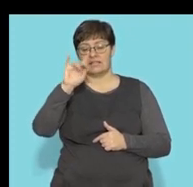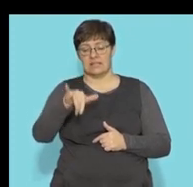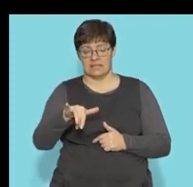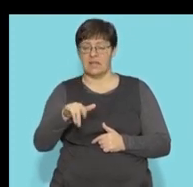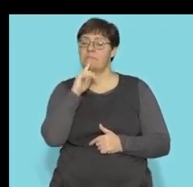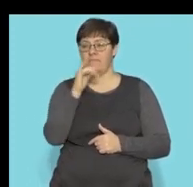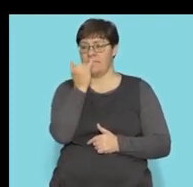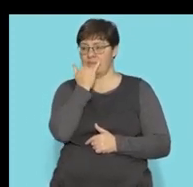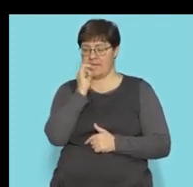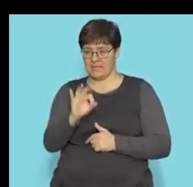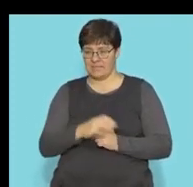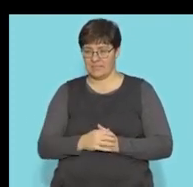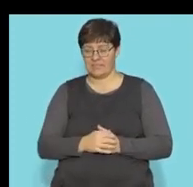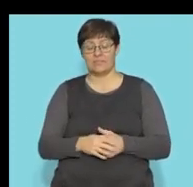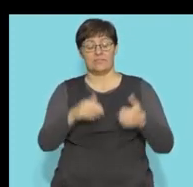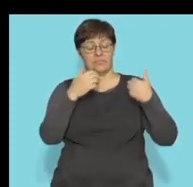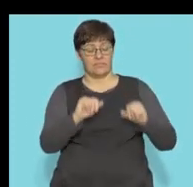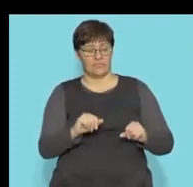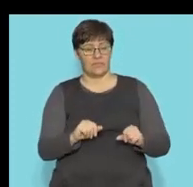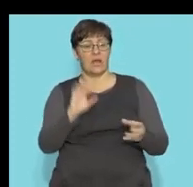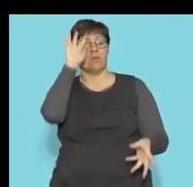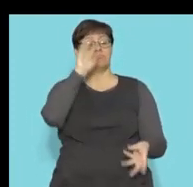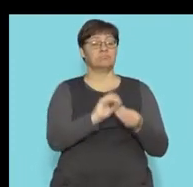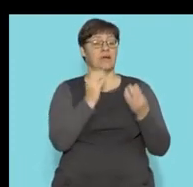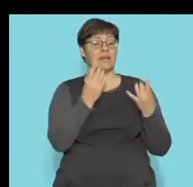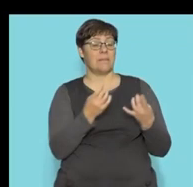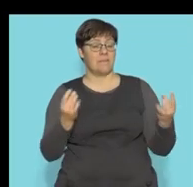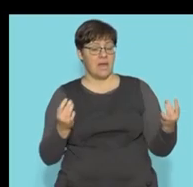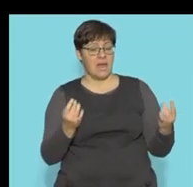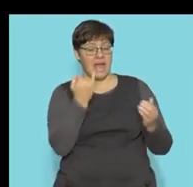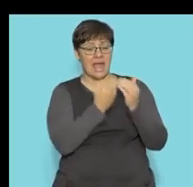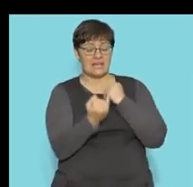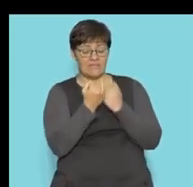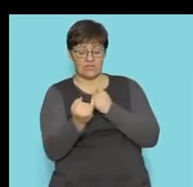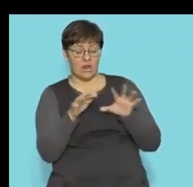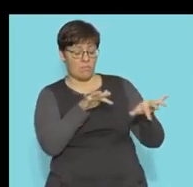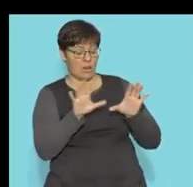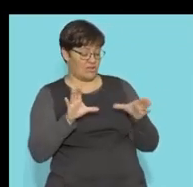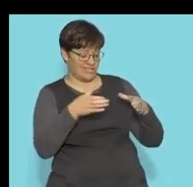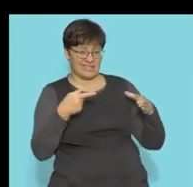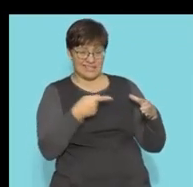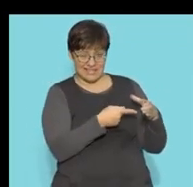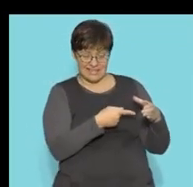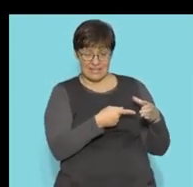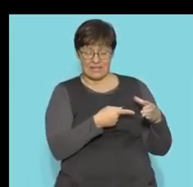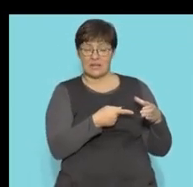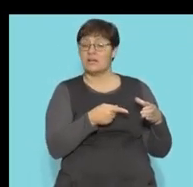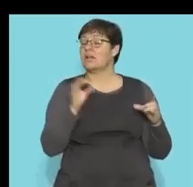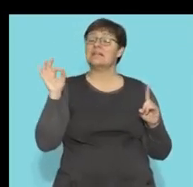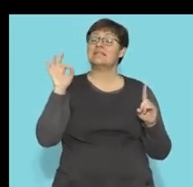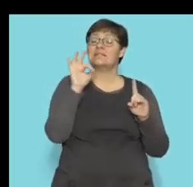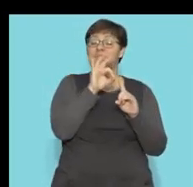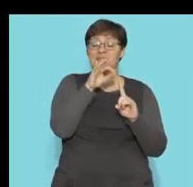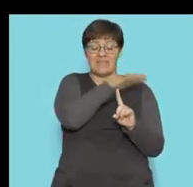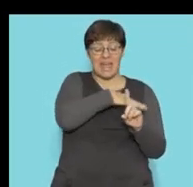one. The total number of individuals of a population that a particular area